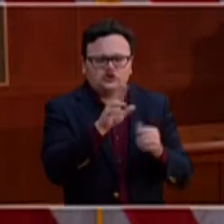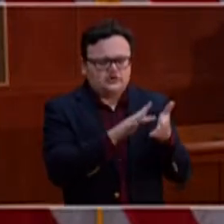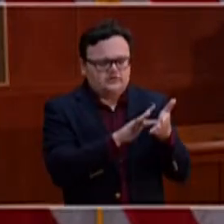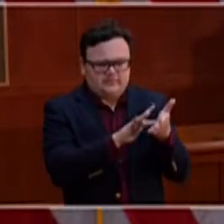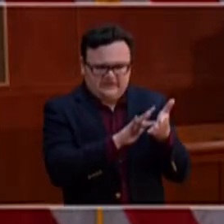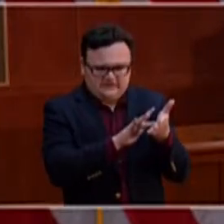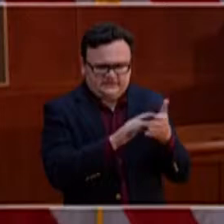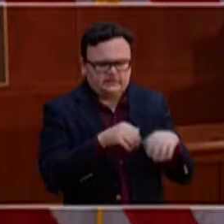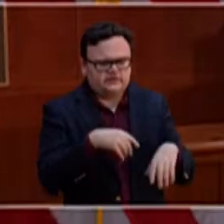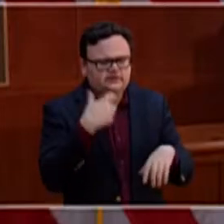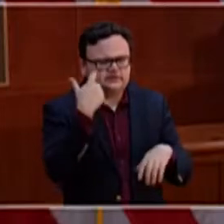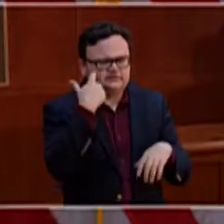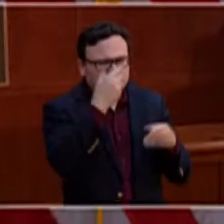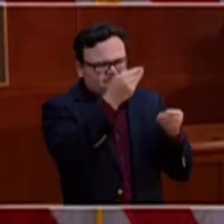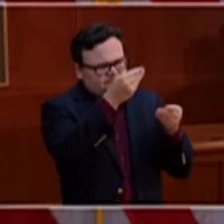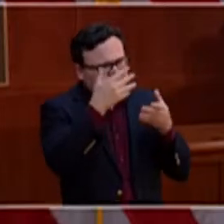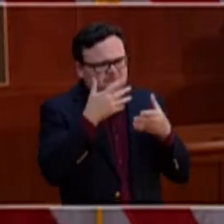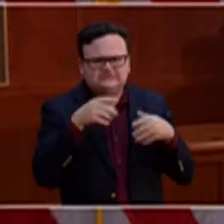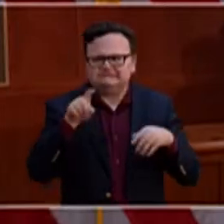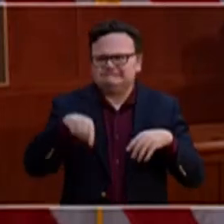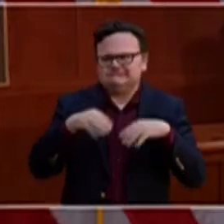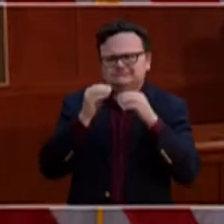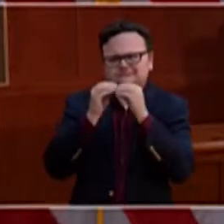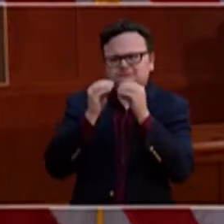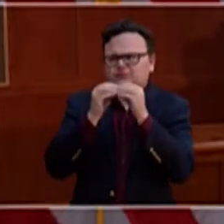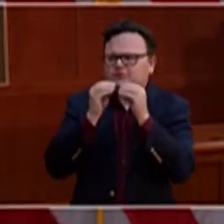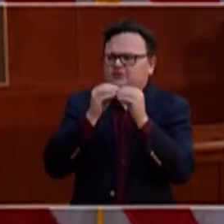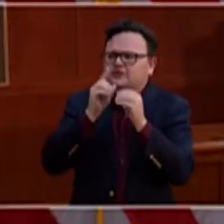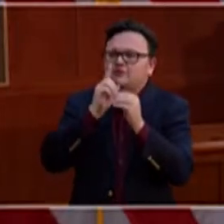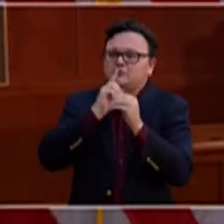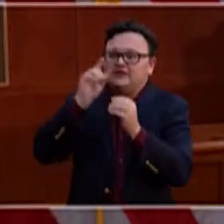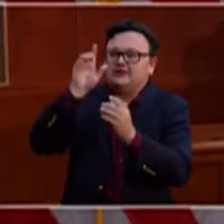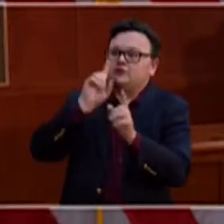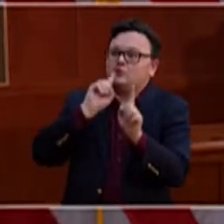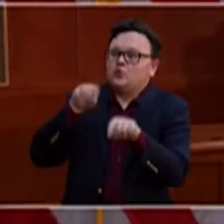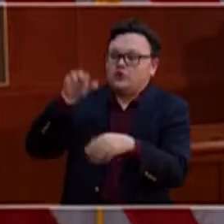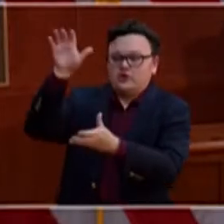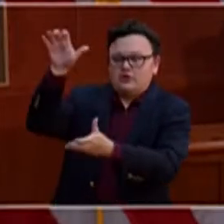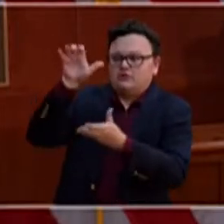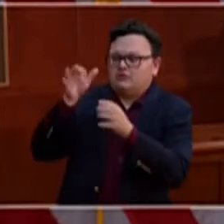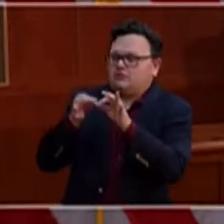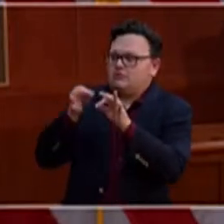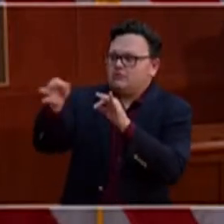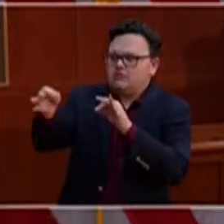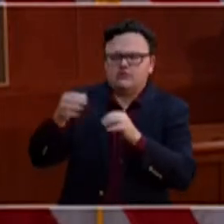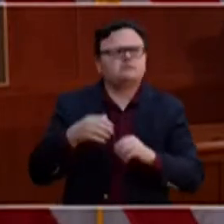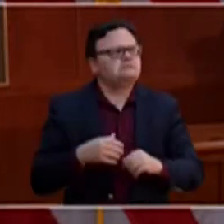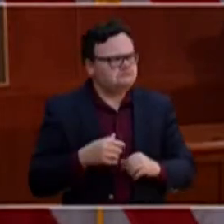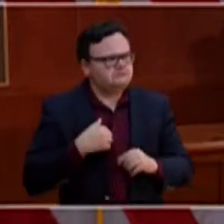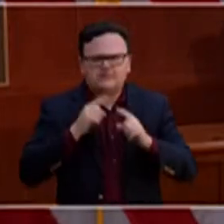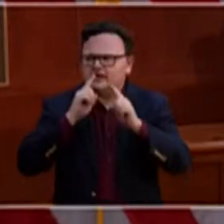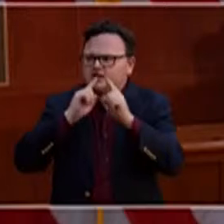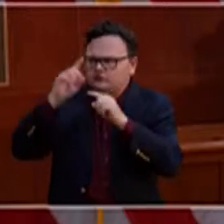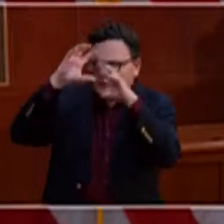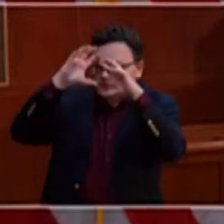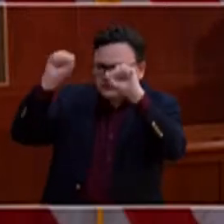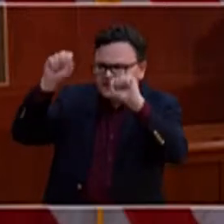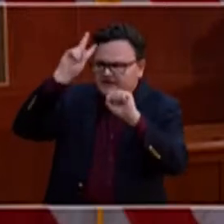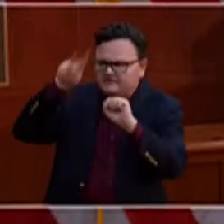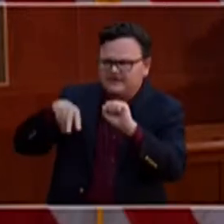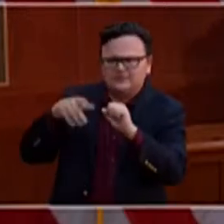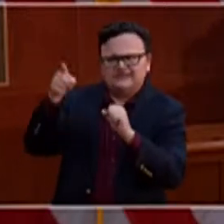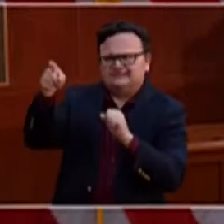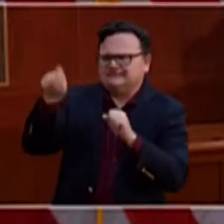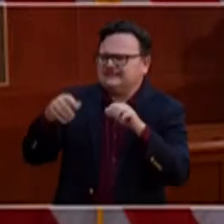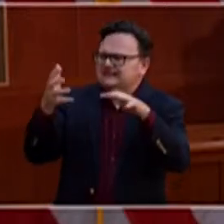not likely to be here in time for when they would have a gap. So I worked with the president and the vice president to get shipments expedited. We needed